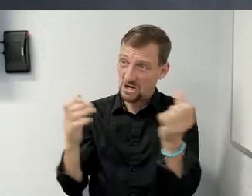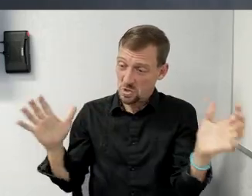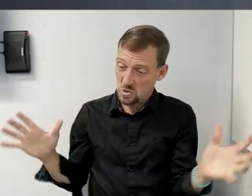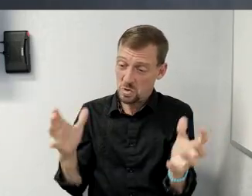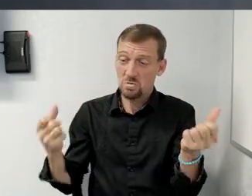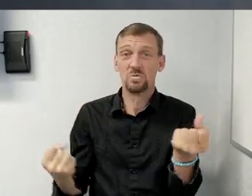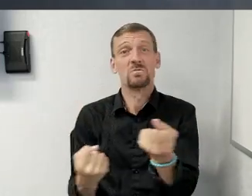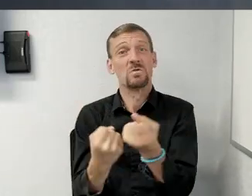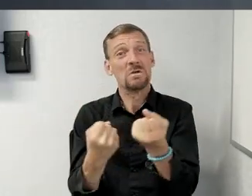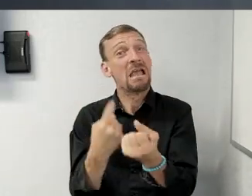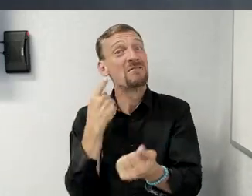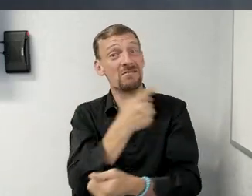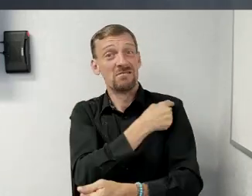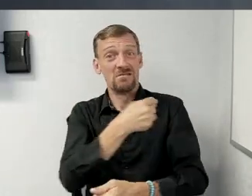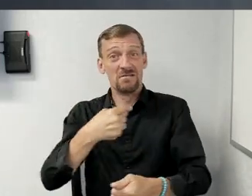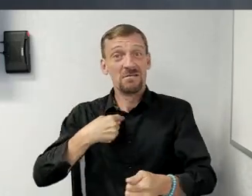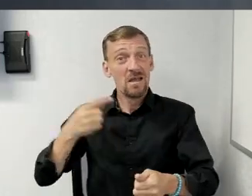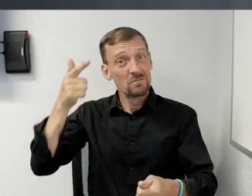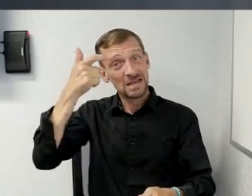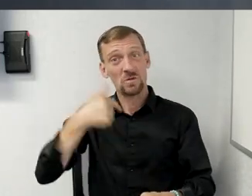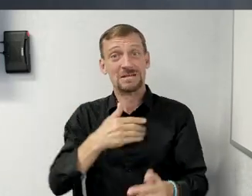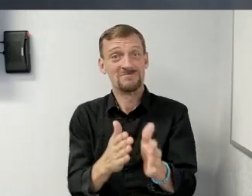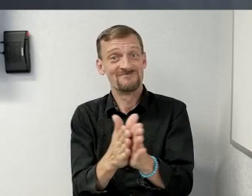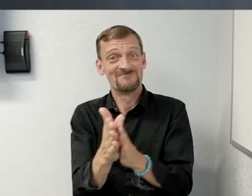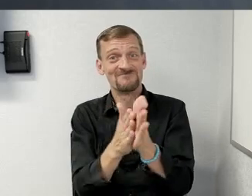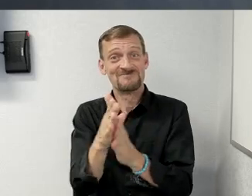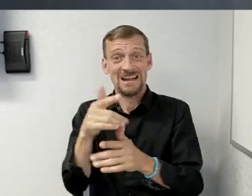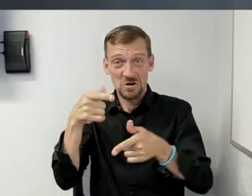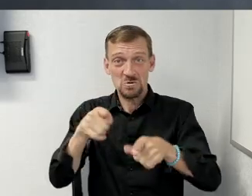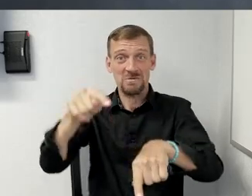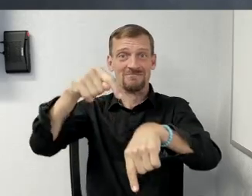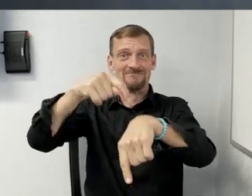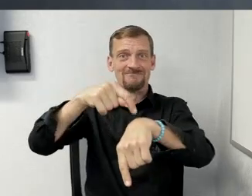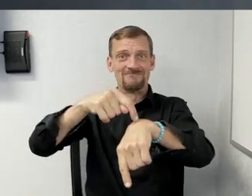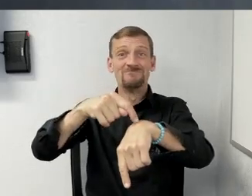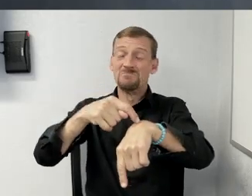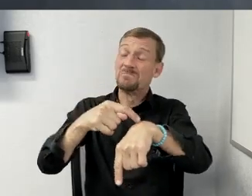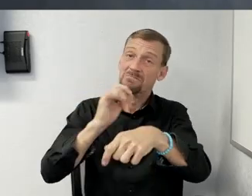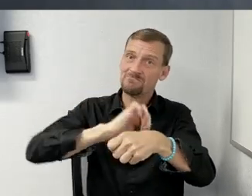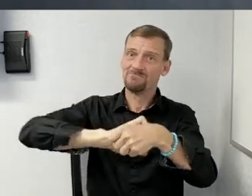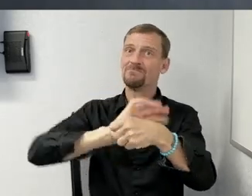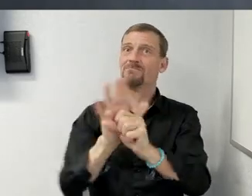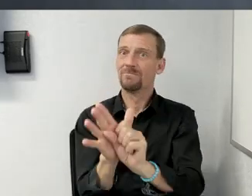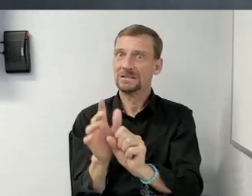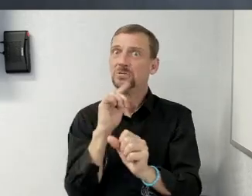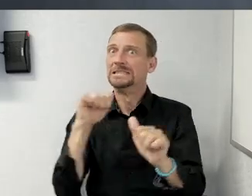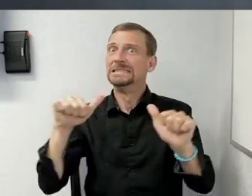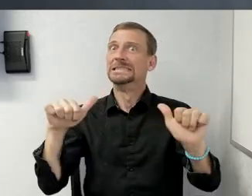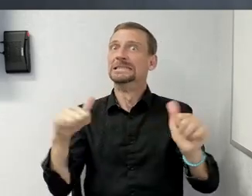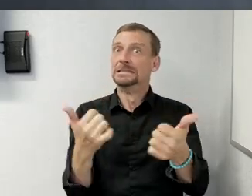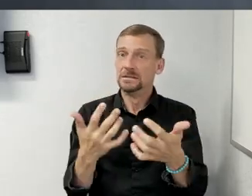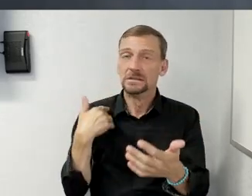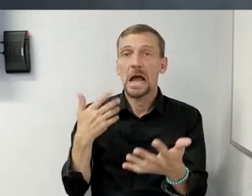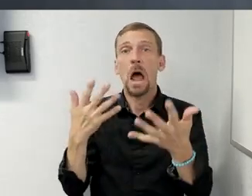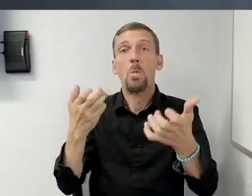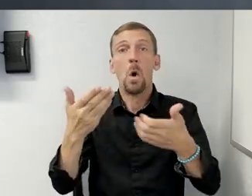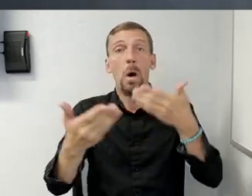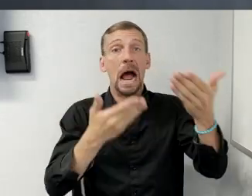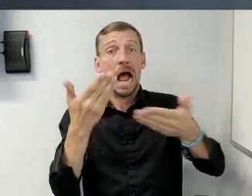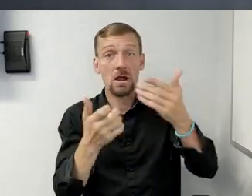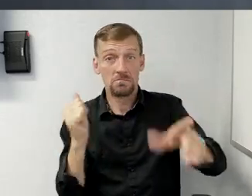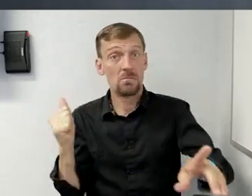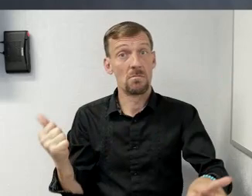They mean a lot to us, particularly during these very challenging times. And I'd just like to welcome all of you